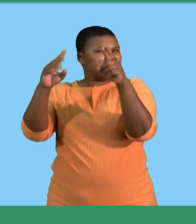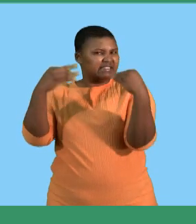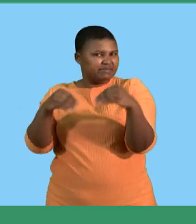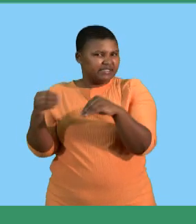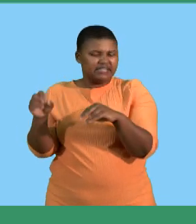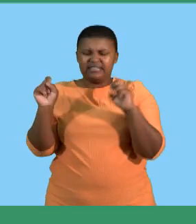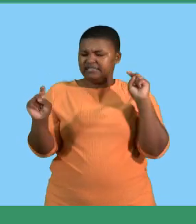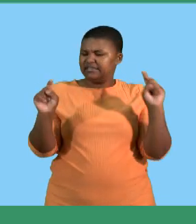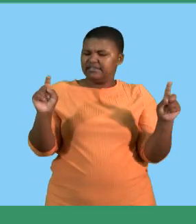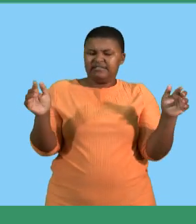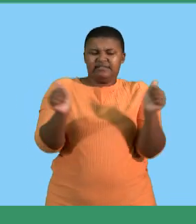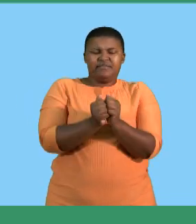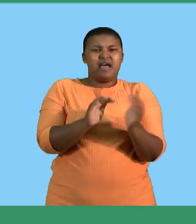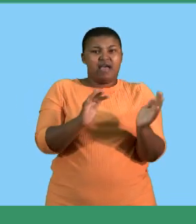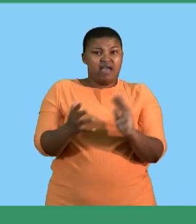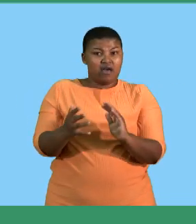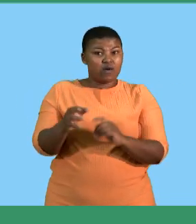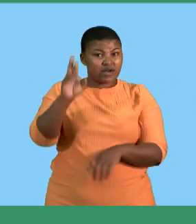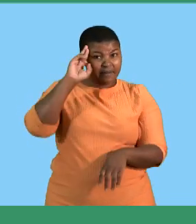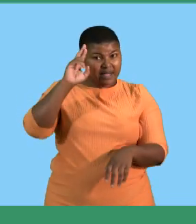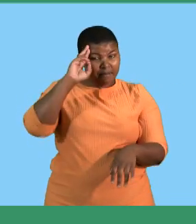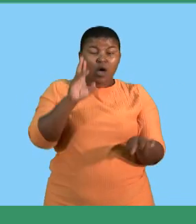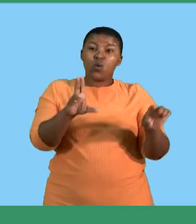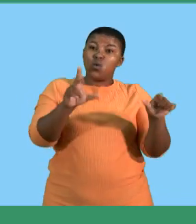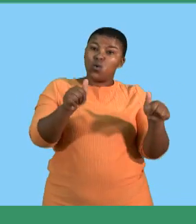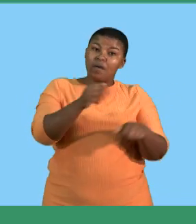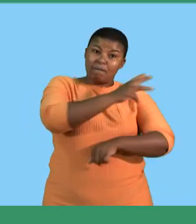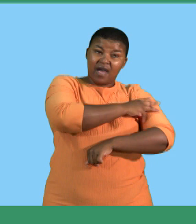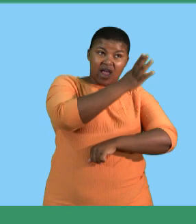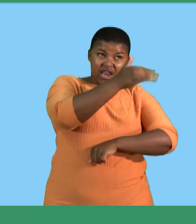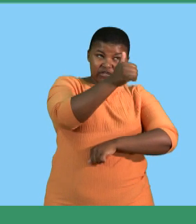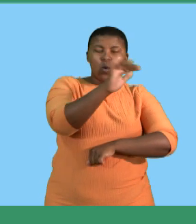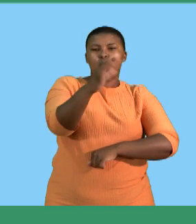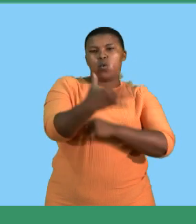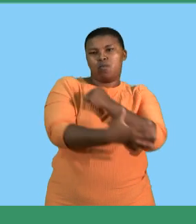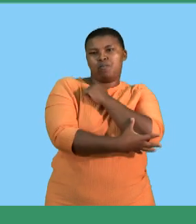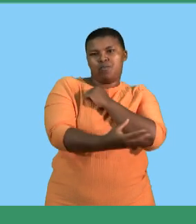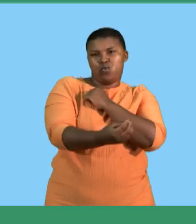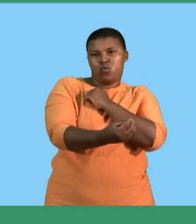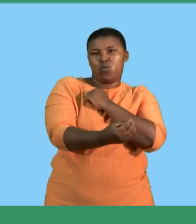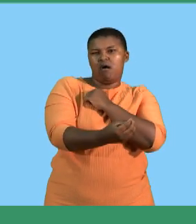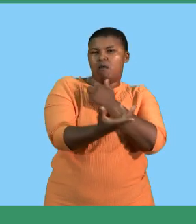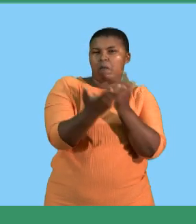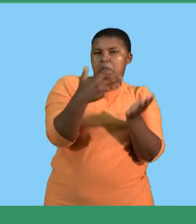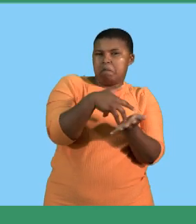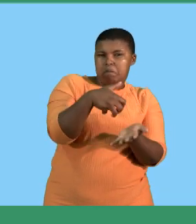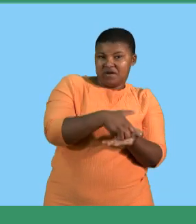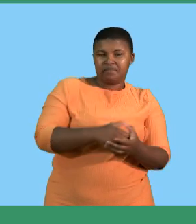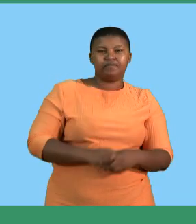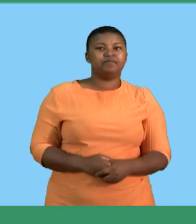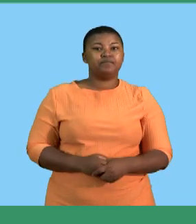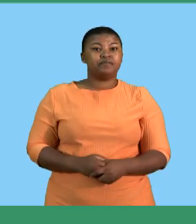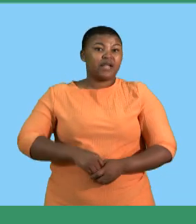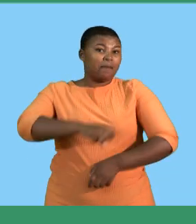this refers to good or poor management. So remember, management is important in